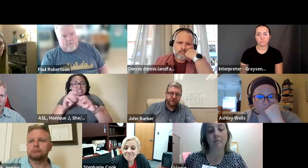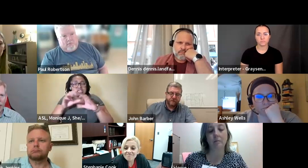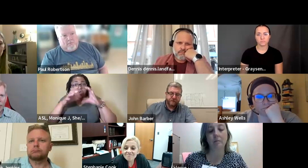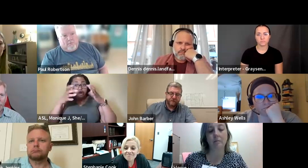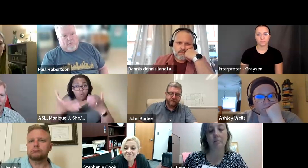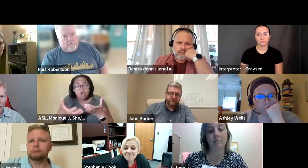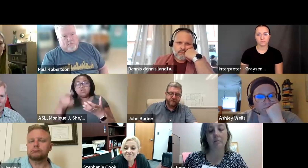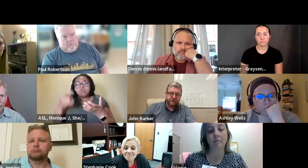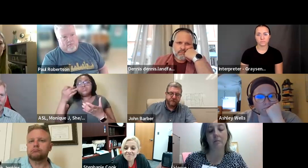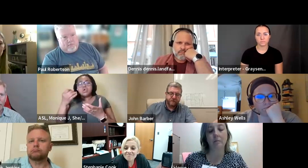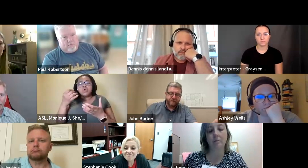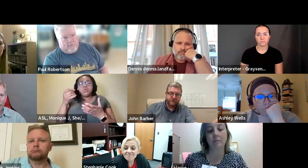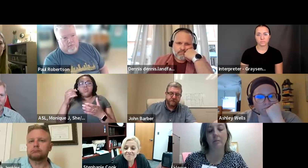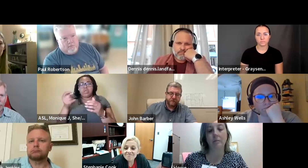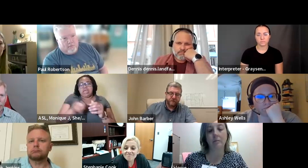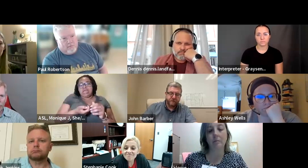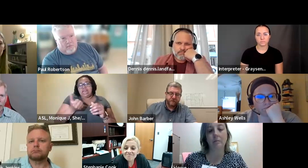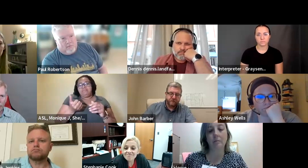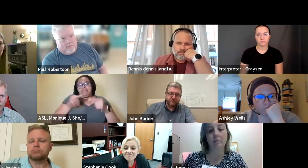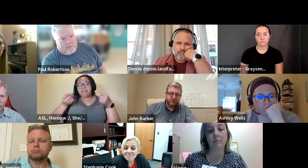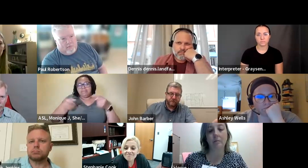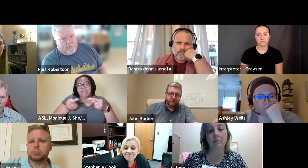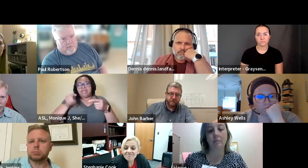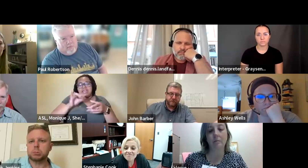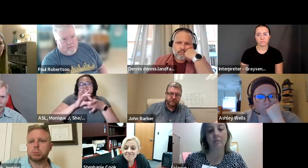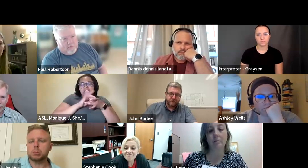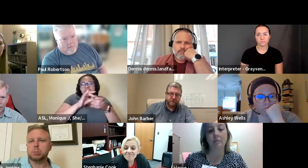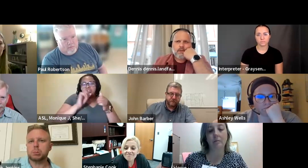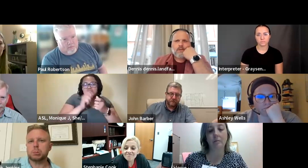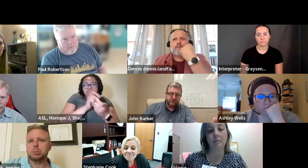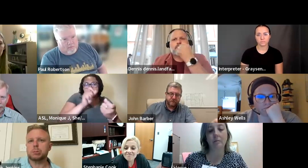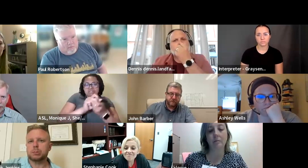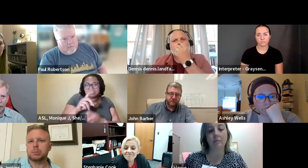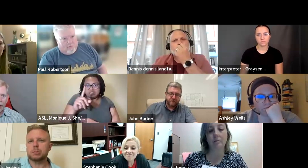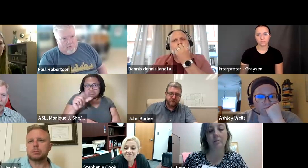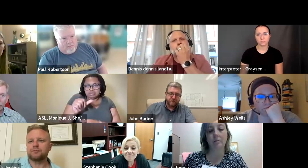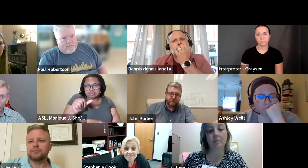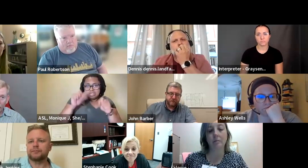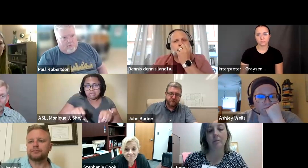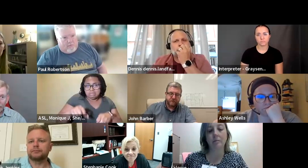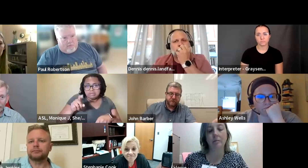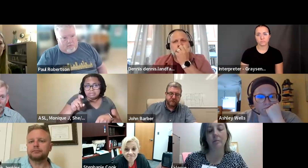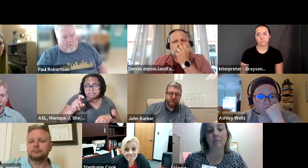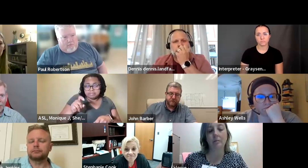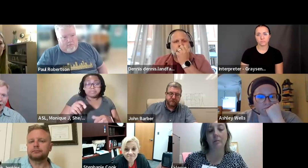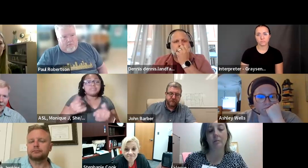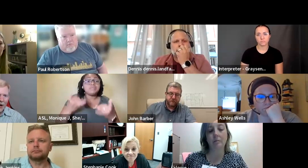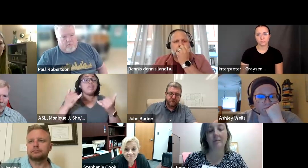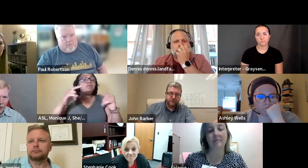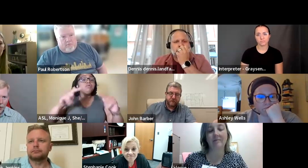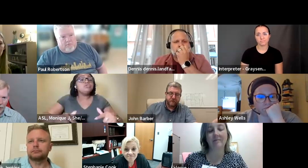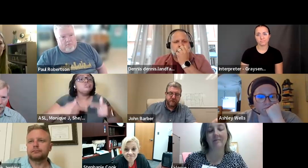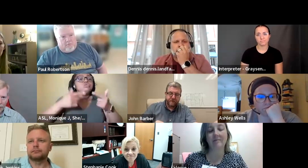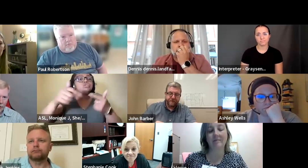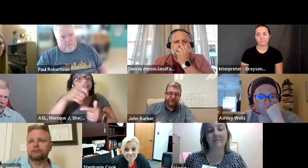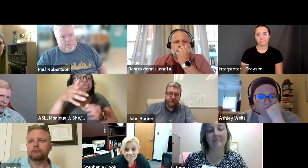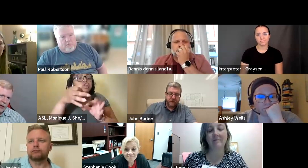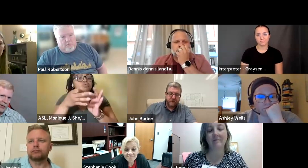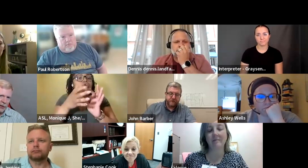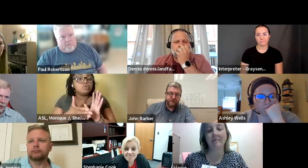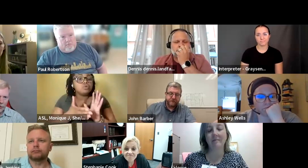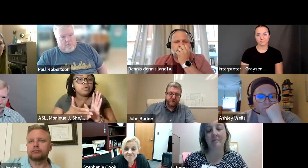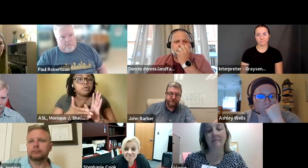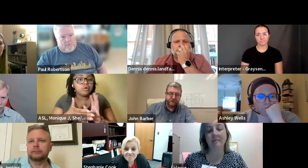could eliminate the pain that is associated with certain disabilities? So that's it's not a big problem